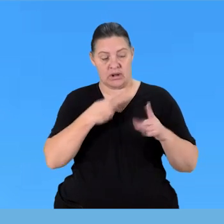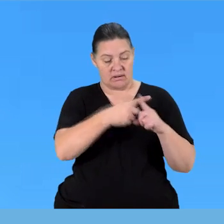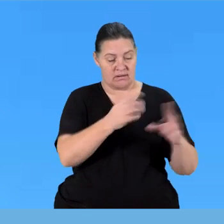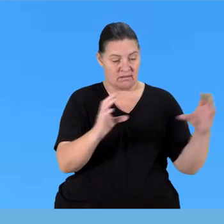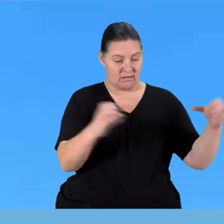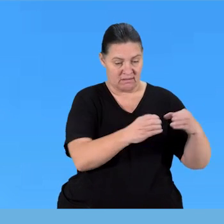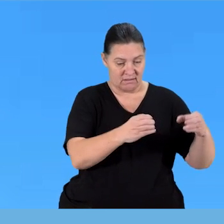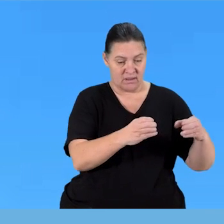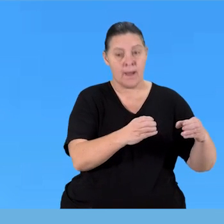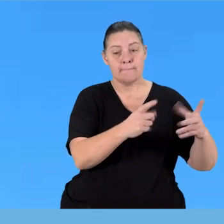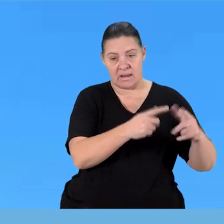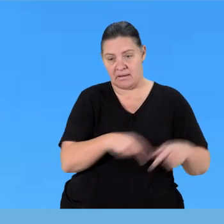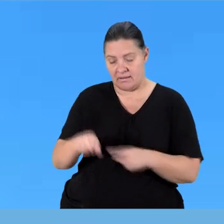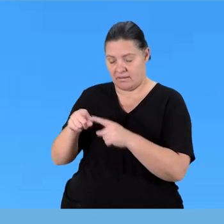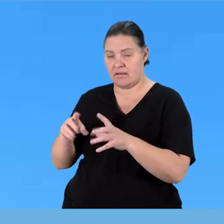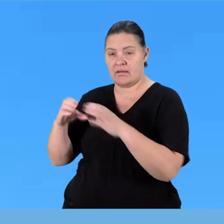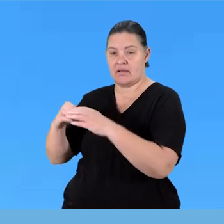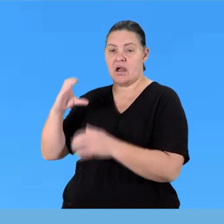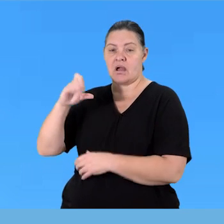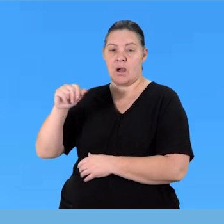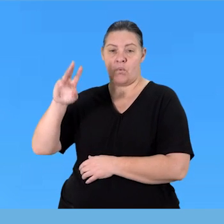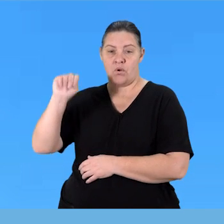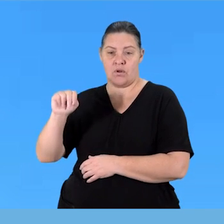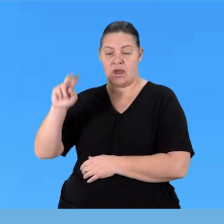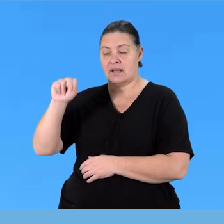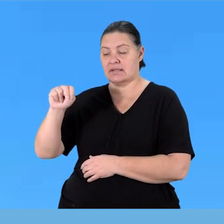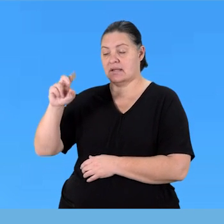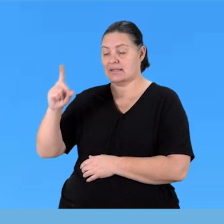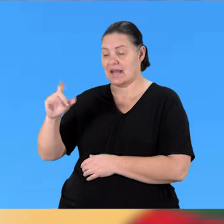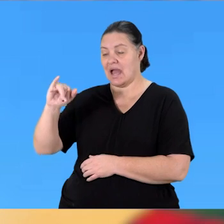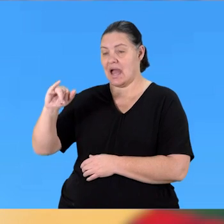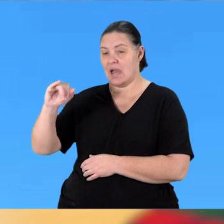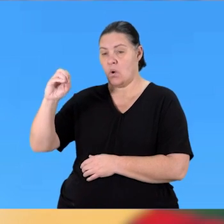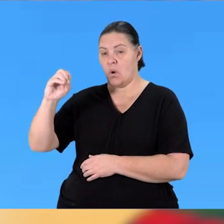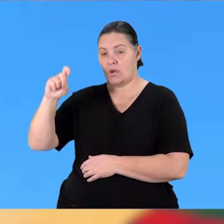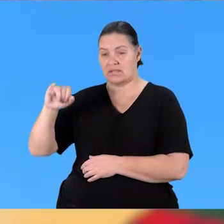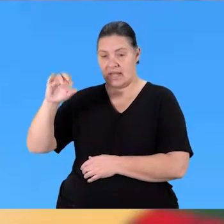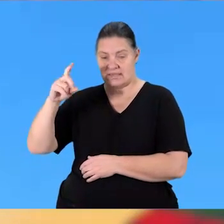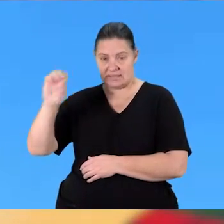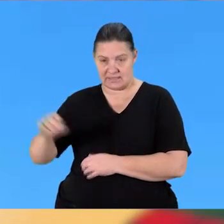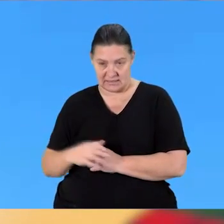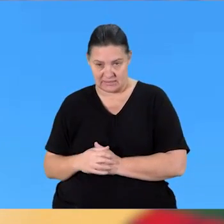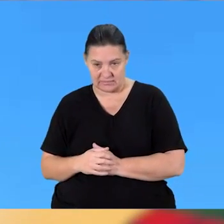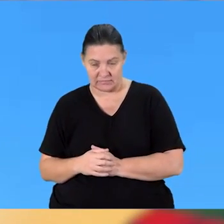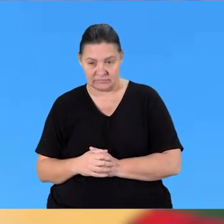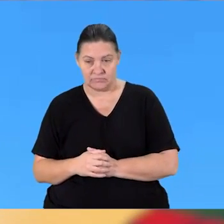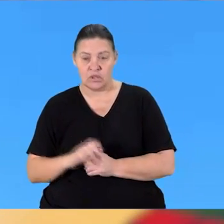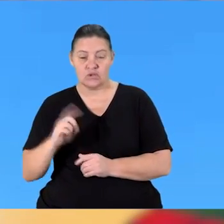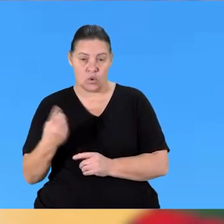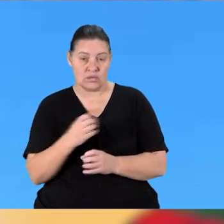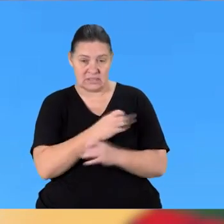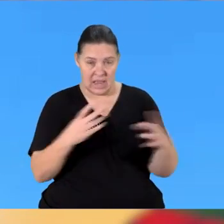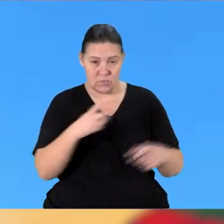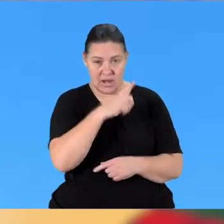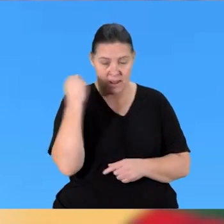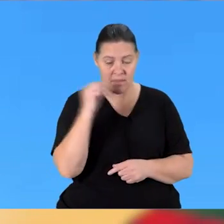oxygen, and that is going to be forming our carbon dioxide. So to start, the name, modeling atom, and the formula.